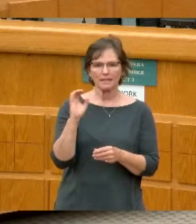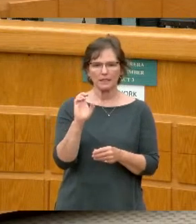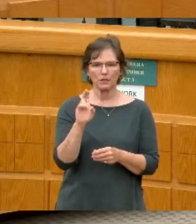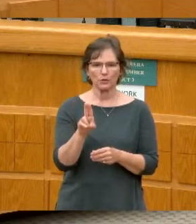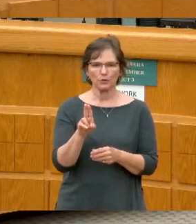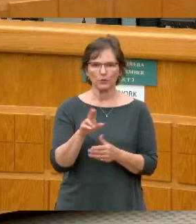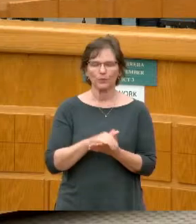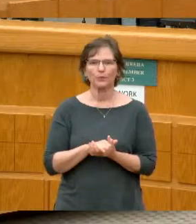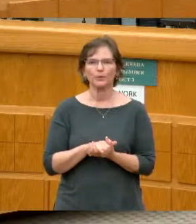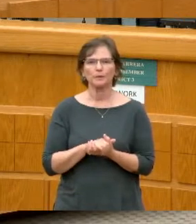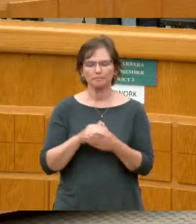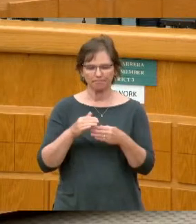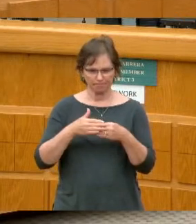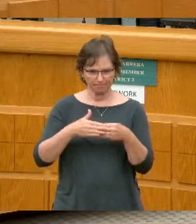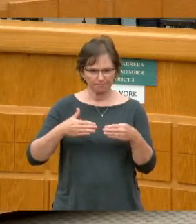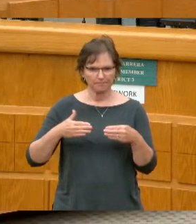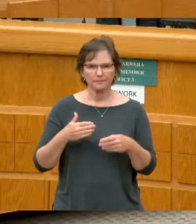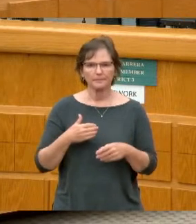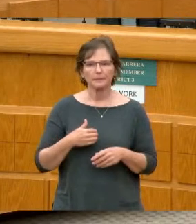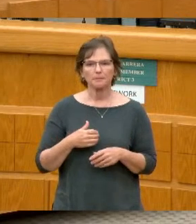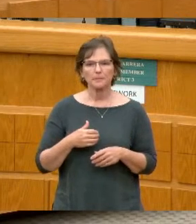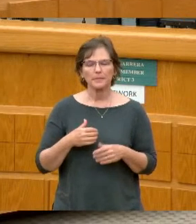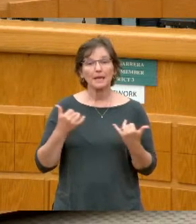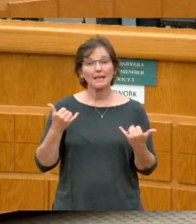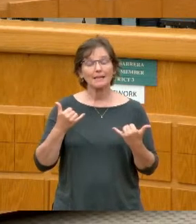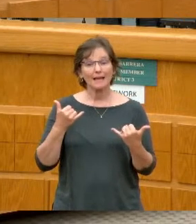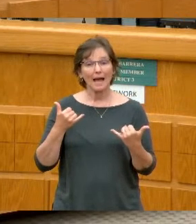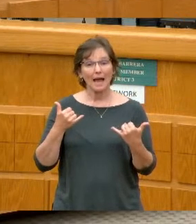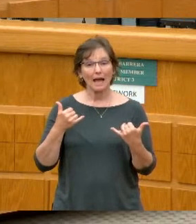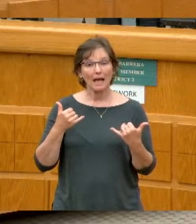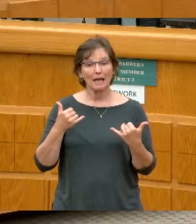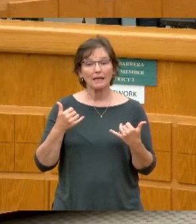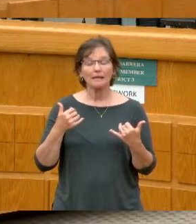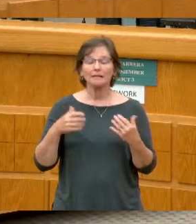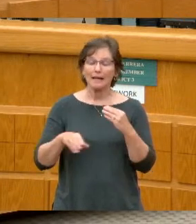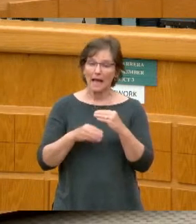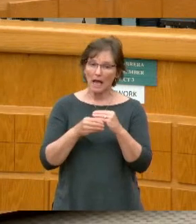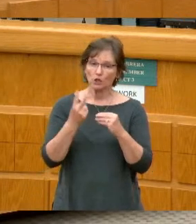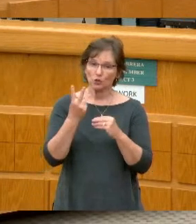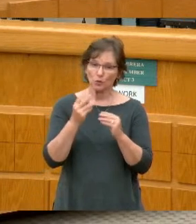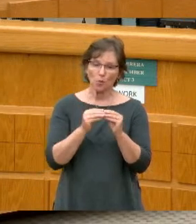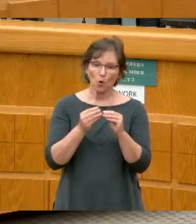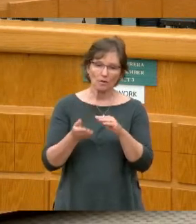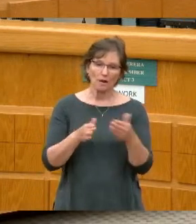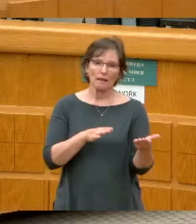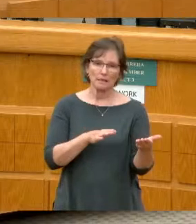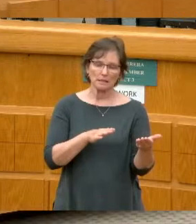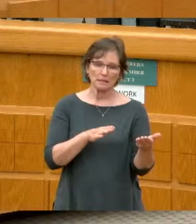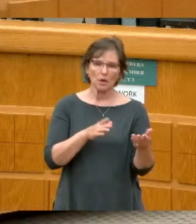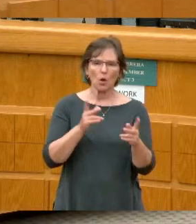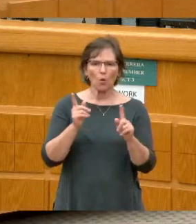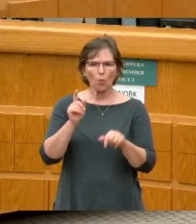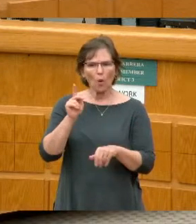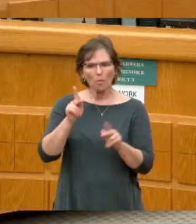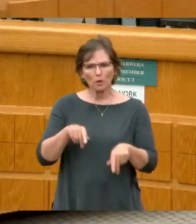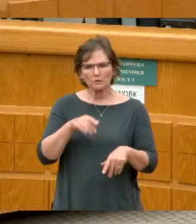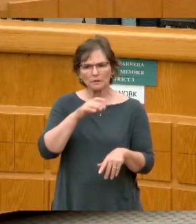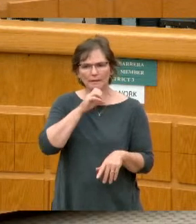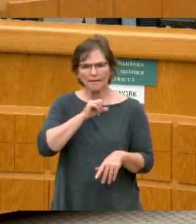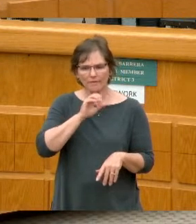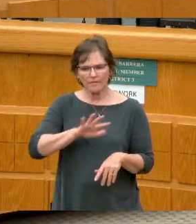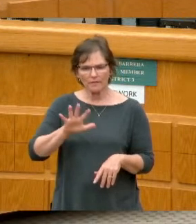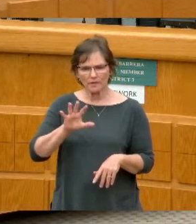towards the end, 26, 30, and 28 individuals that have COVID-19 that have had to be placed